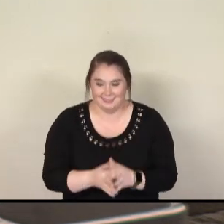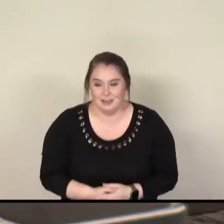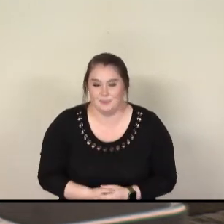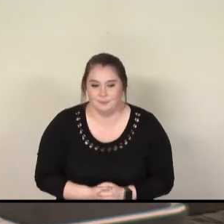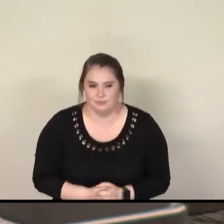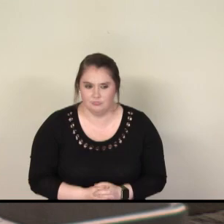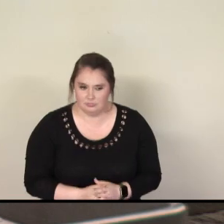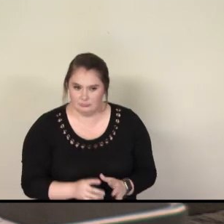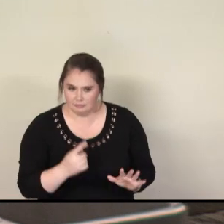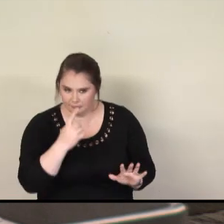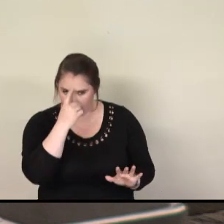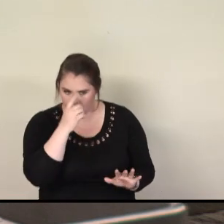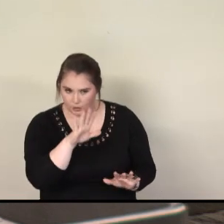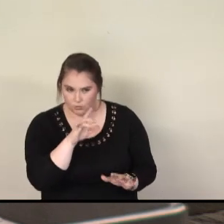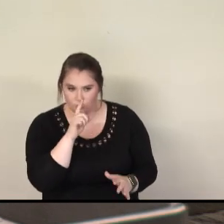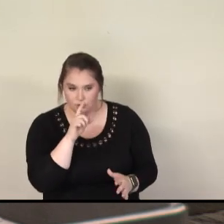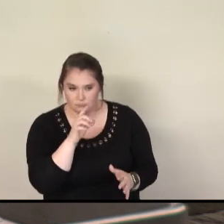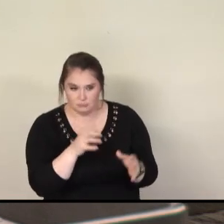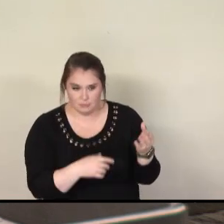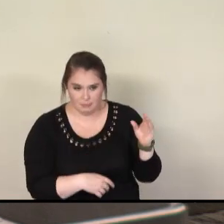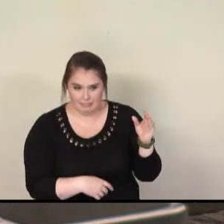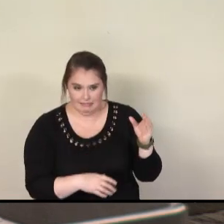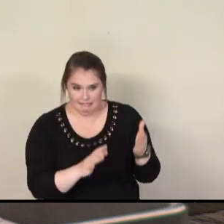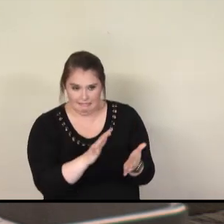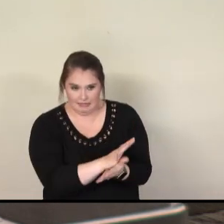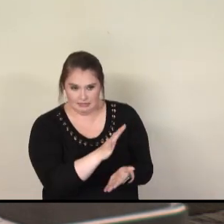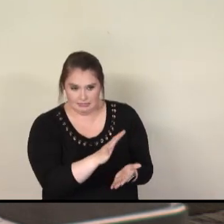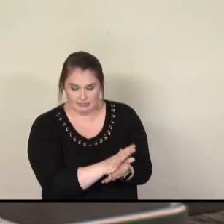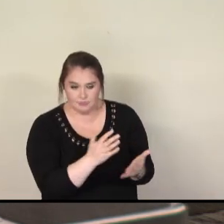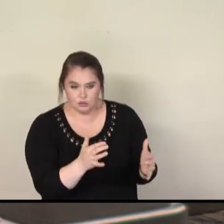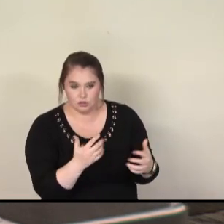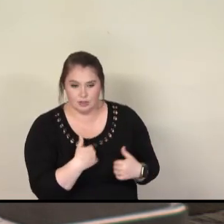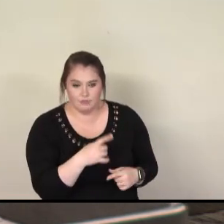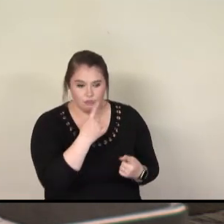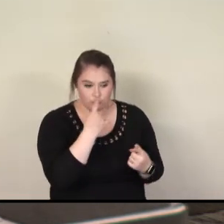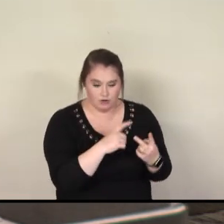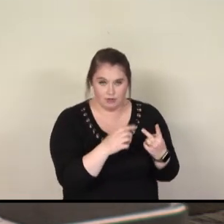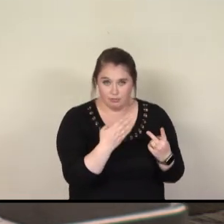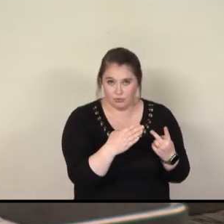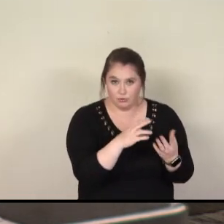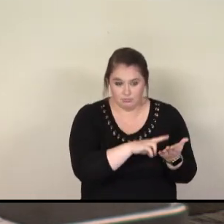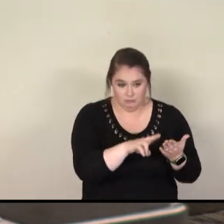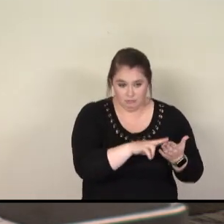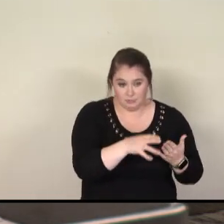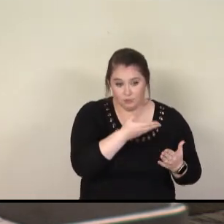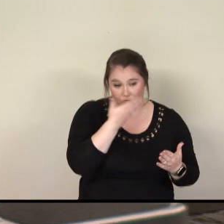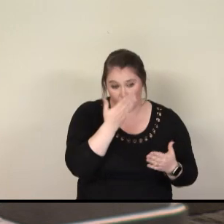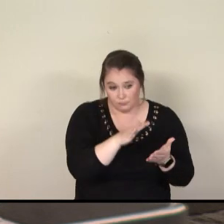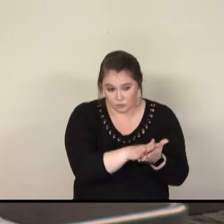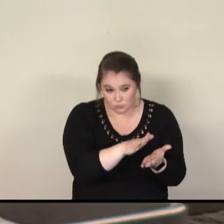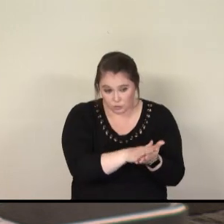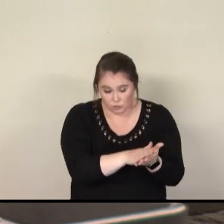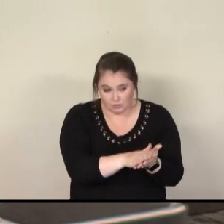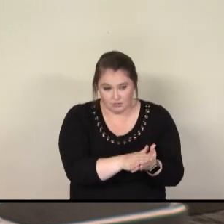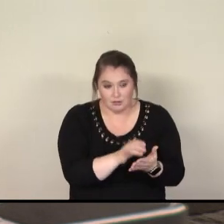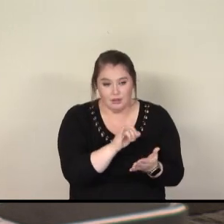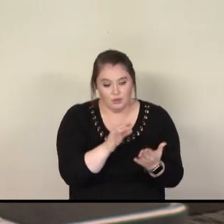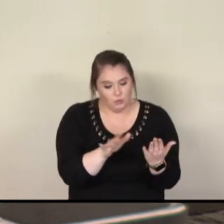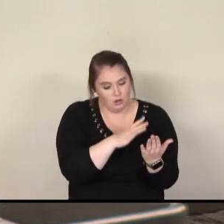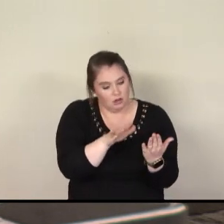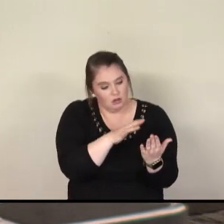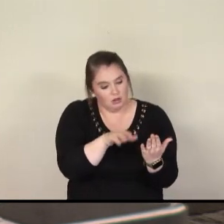that showed highlighted areas, that showed some red and blue highlighting at the front of the school. It's the very last page of